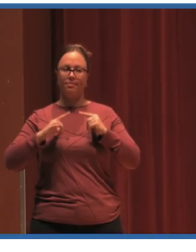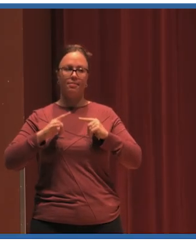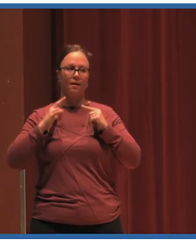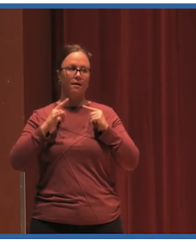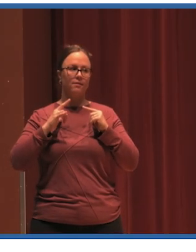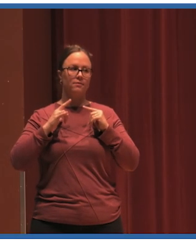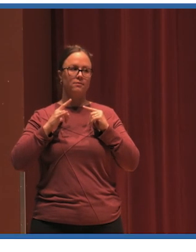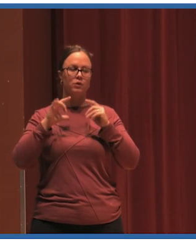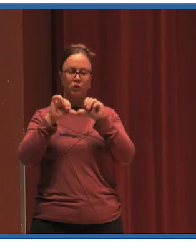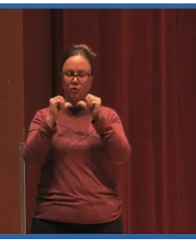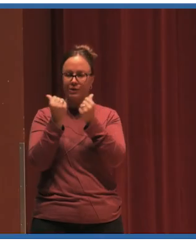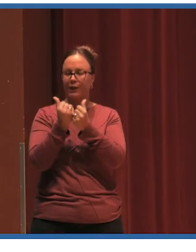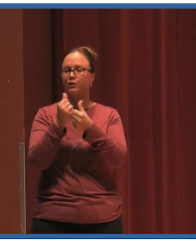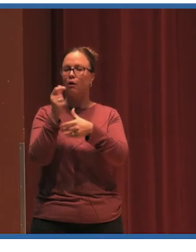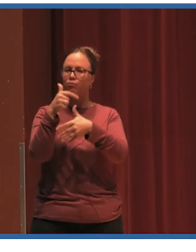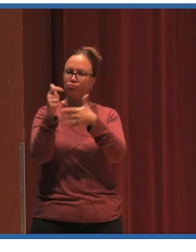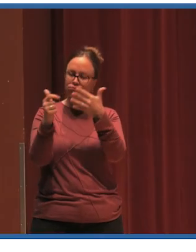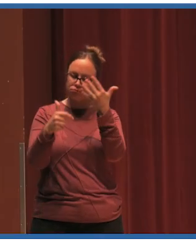Association.